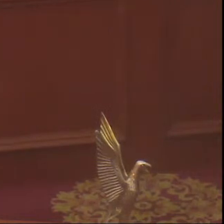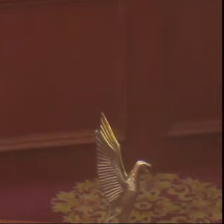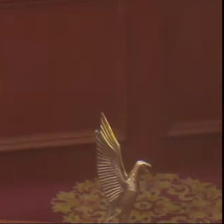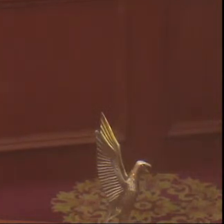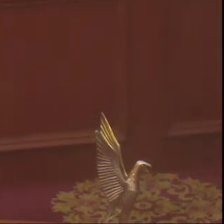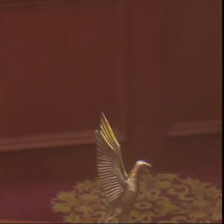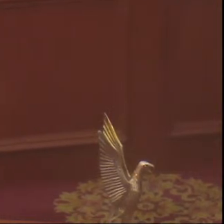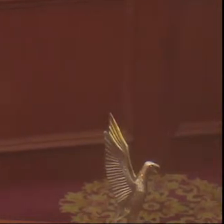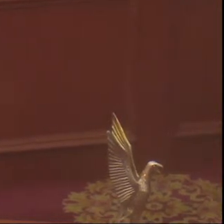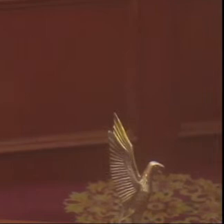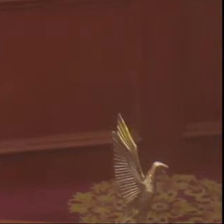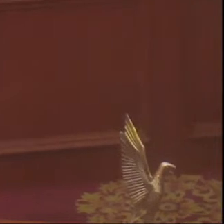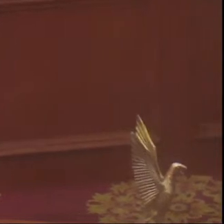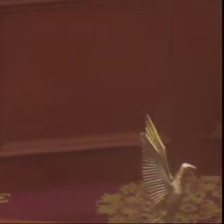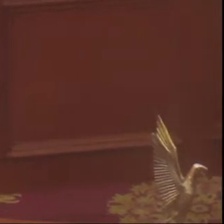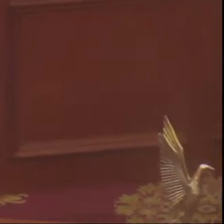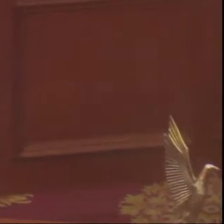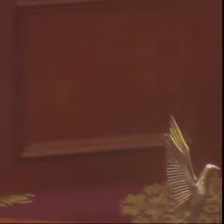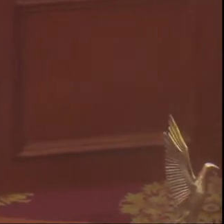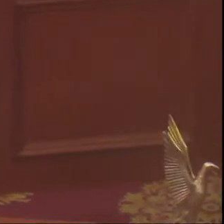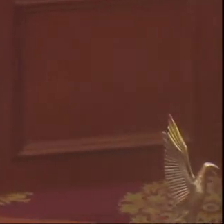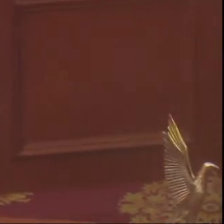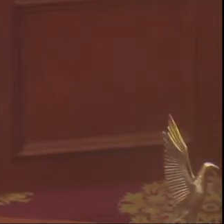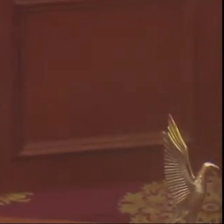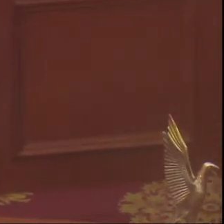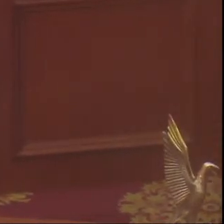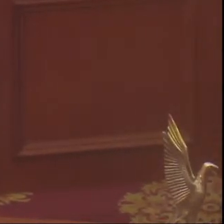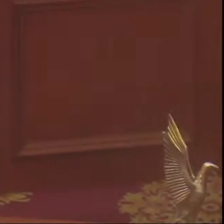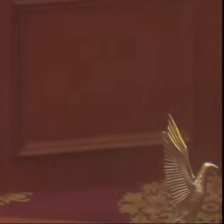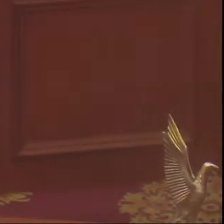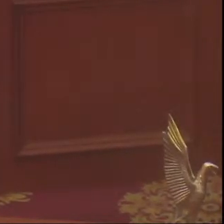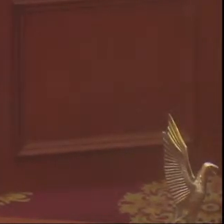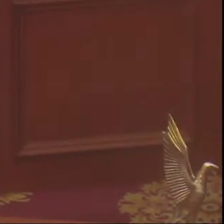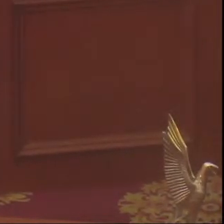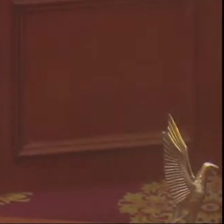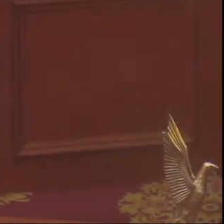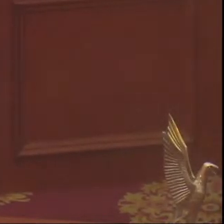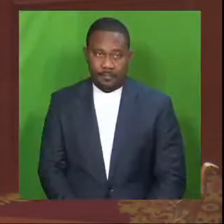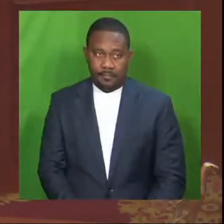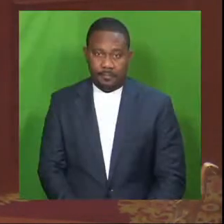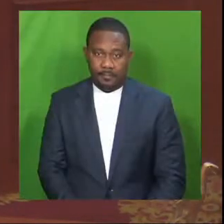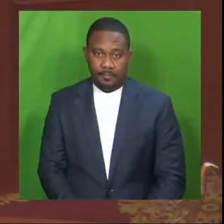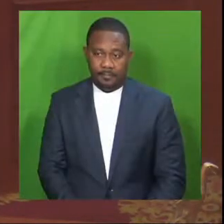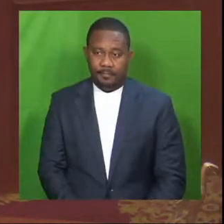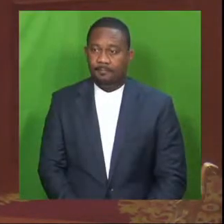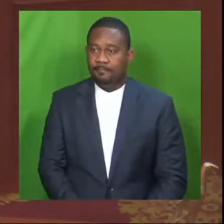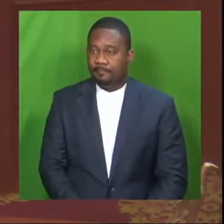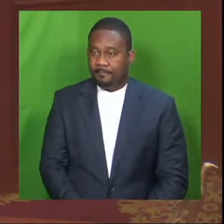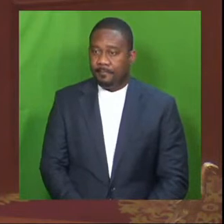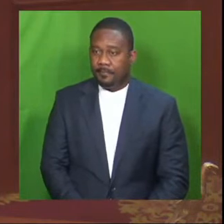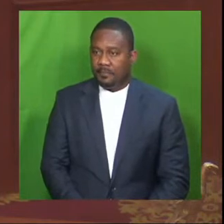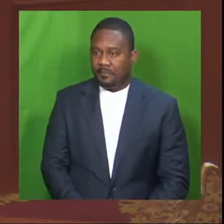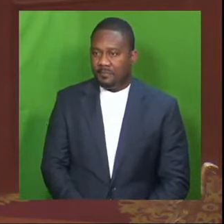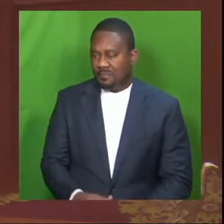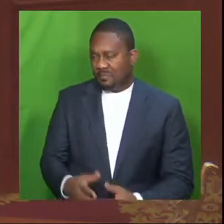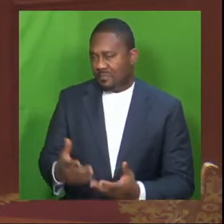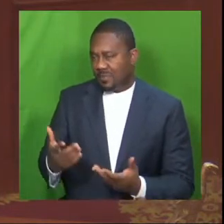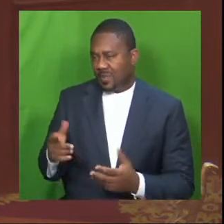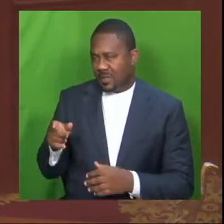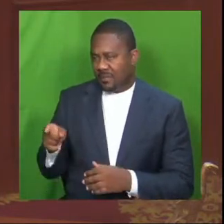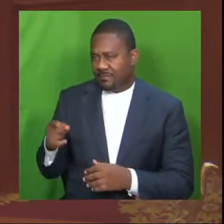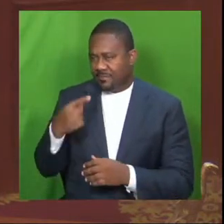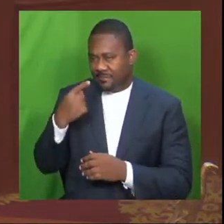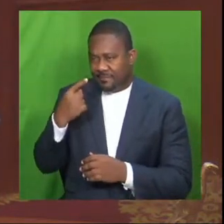that the state of our country, the state of our economy is in dire state. Instead of using the